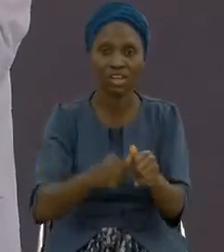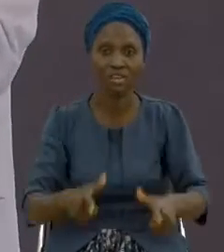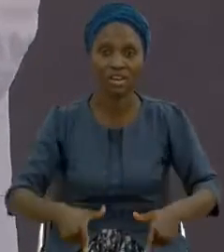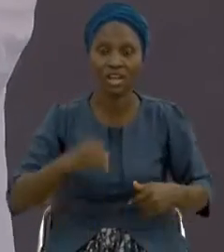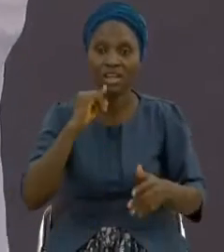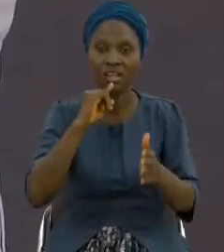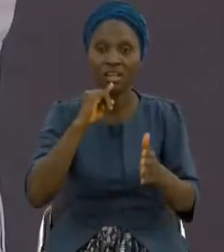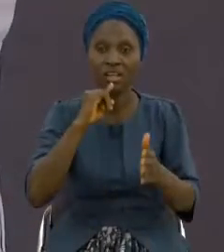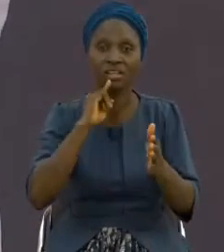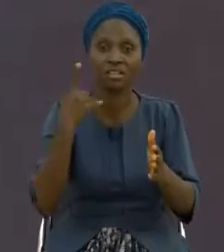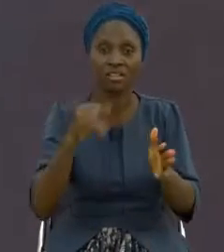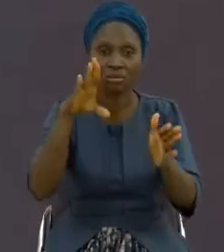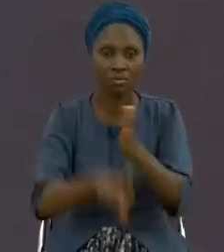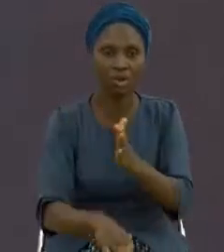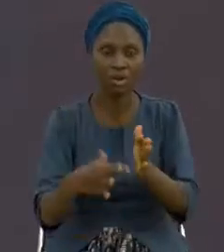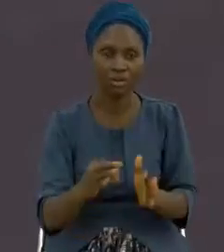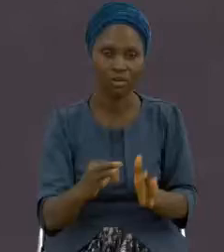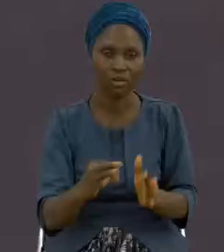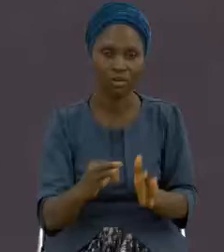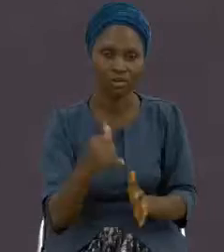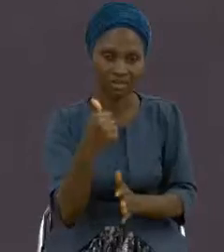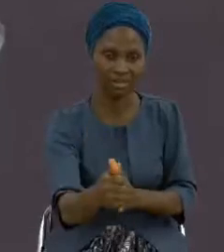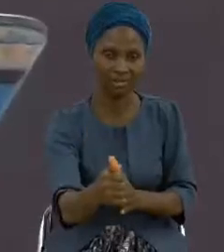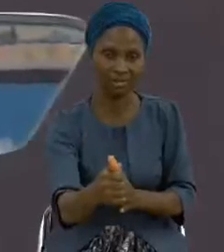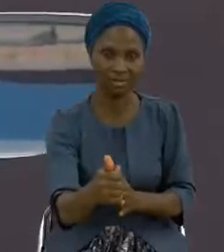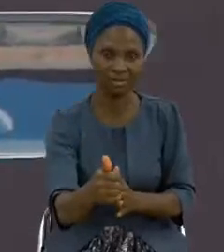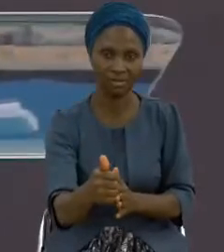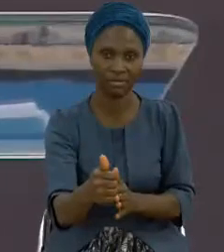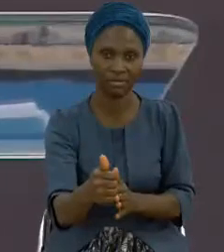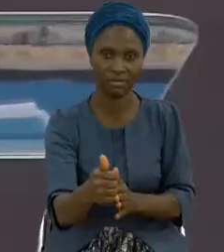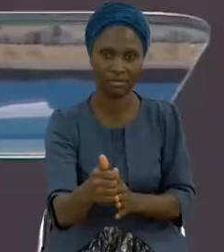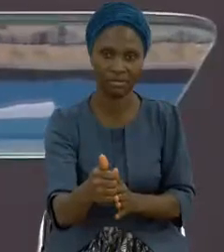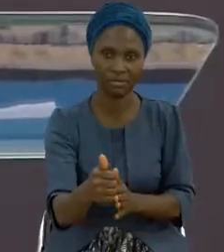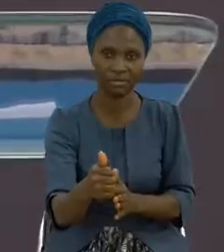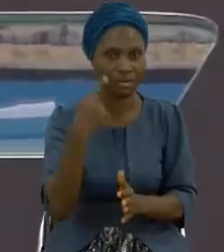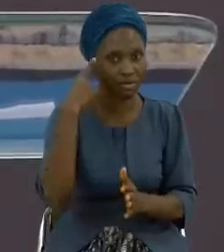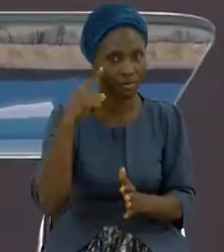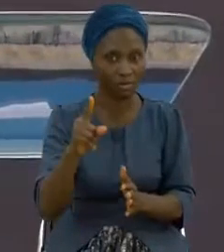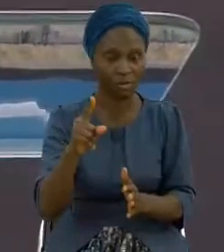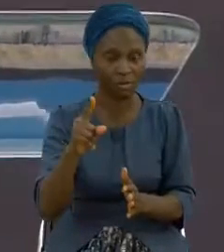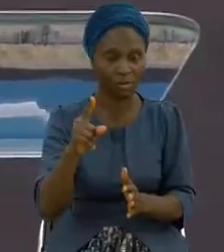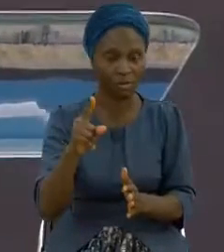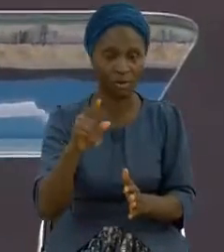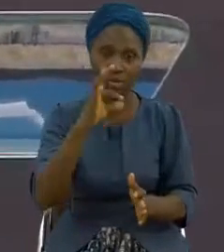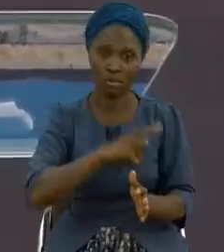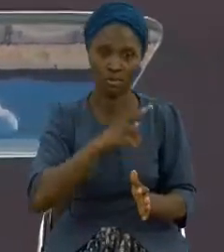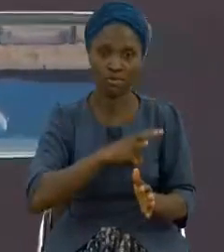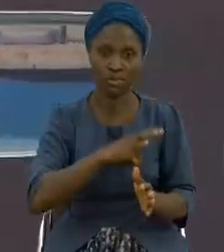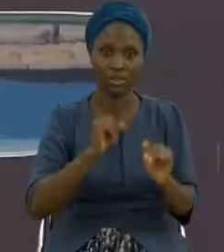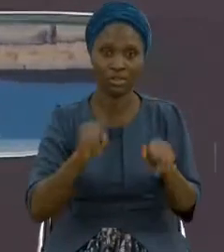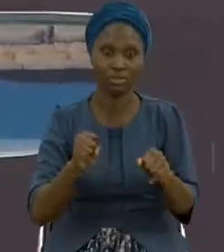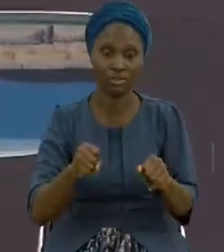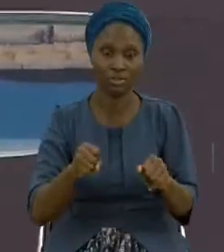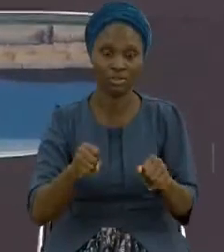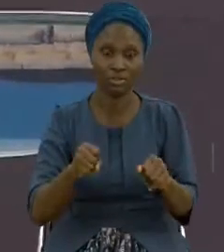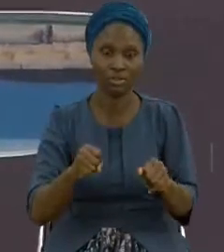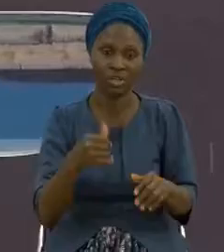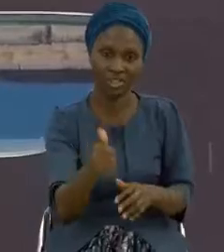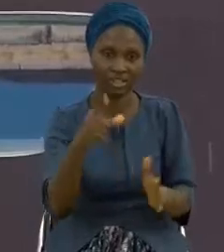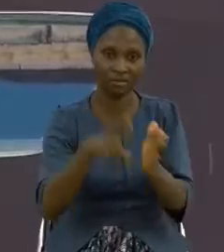self for profitable selflessness. Seekest thou great things